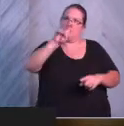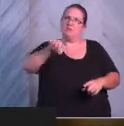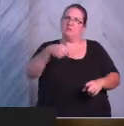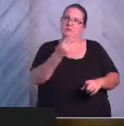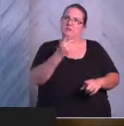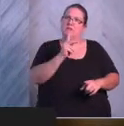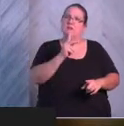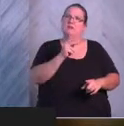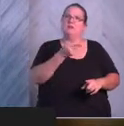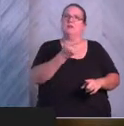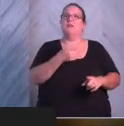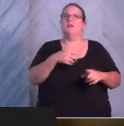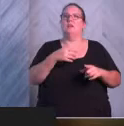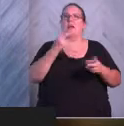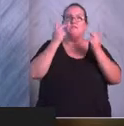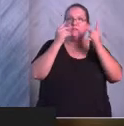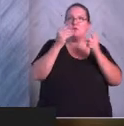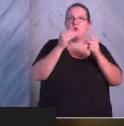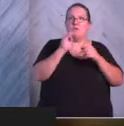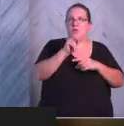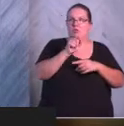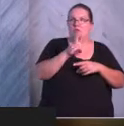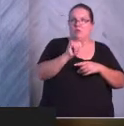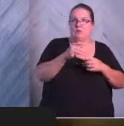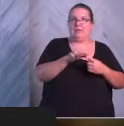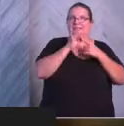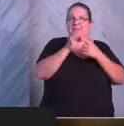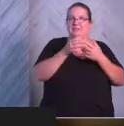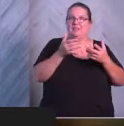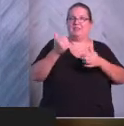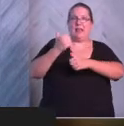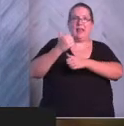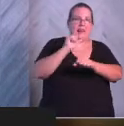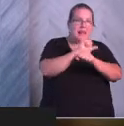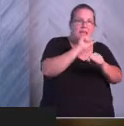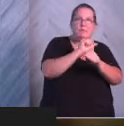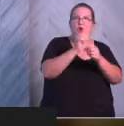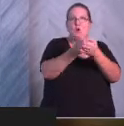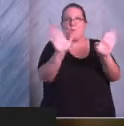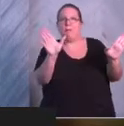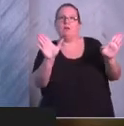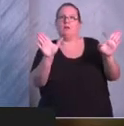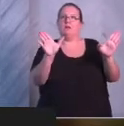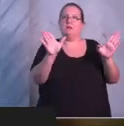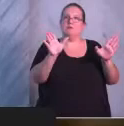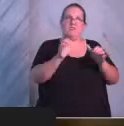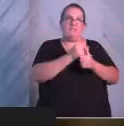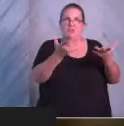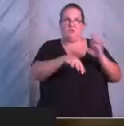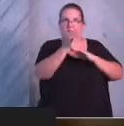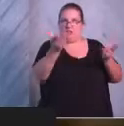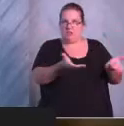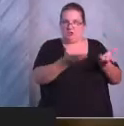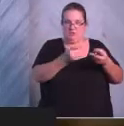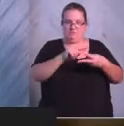a similar visible minority, especially in labor force, public force, and overall in our society here? And